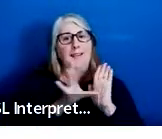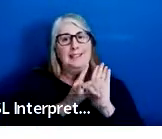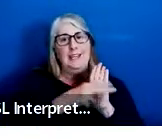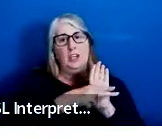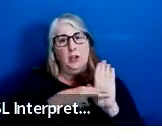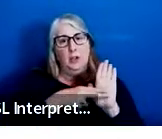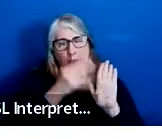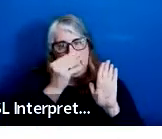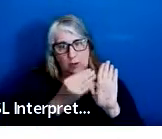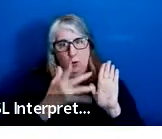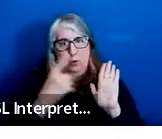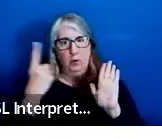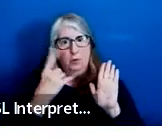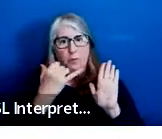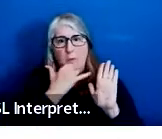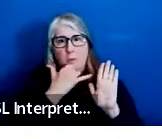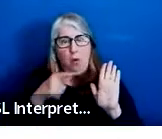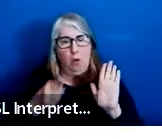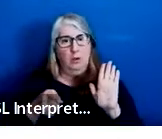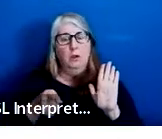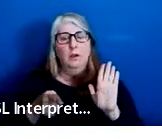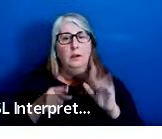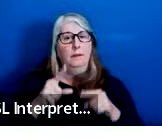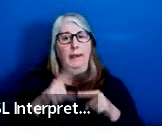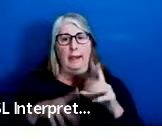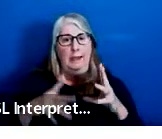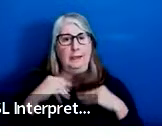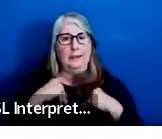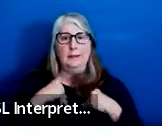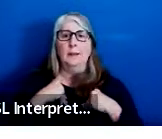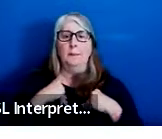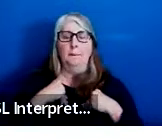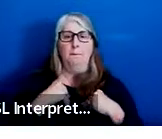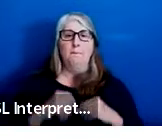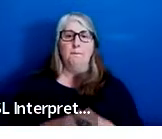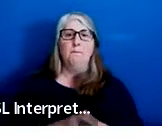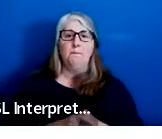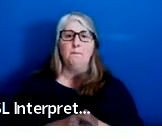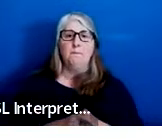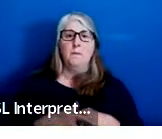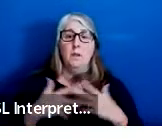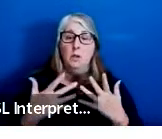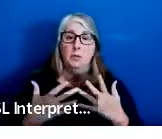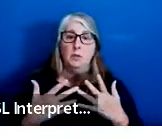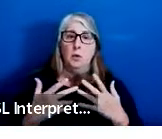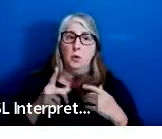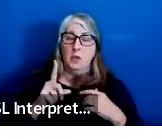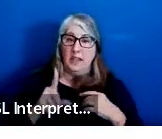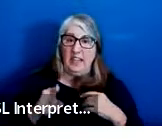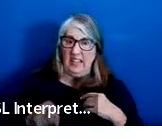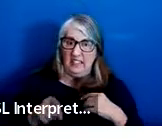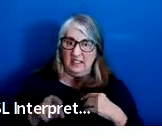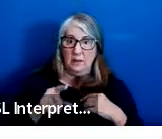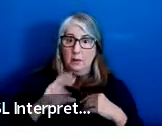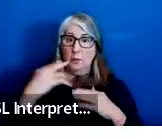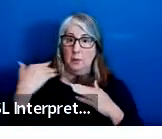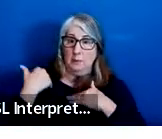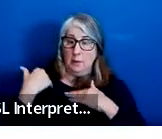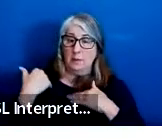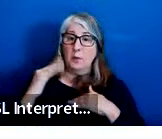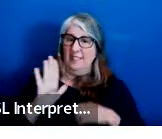telling you that there was something wrong with the item that you put out. So it is their responsibility to look and make sure that those are